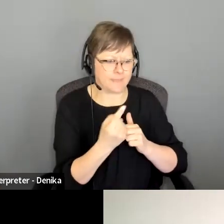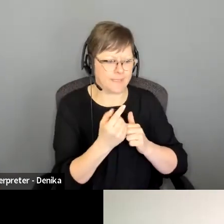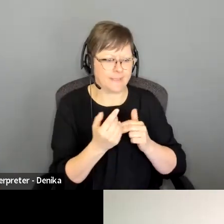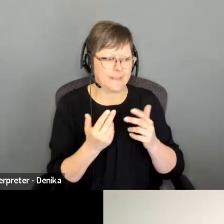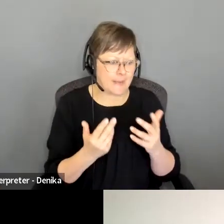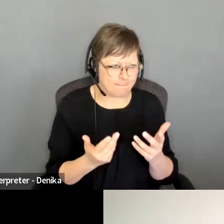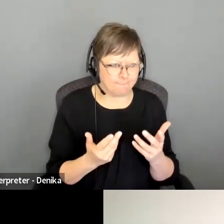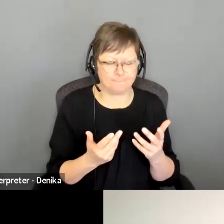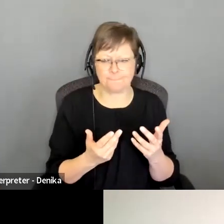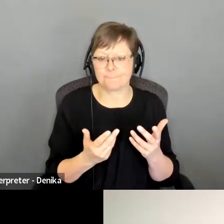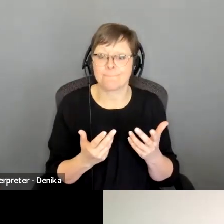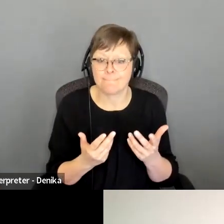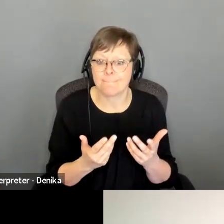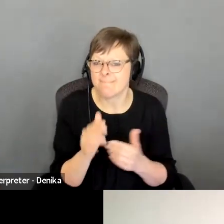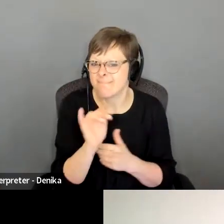that's where